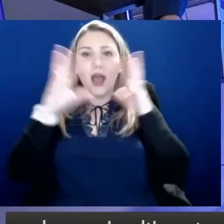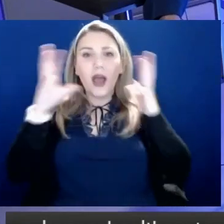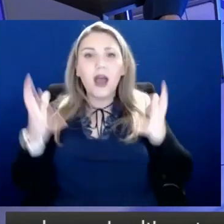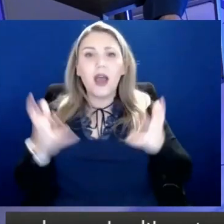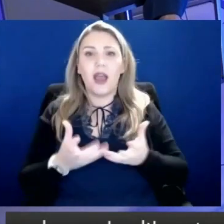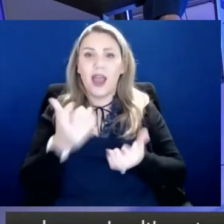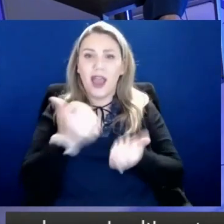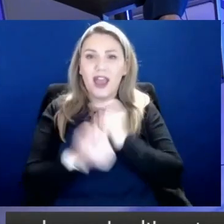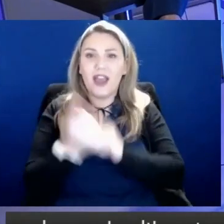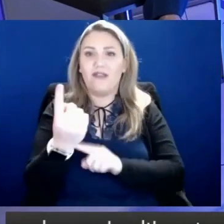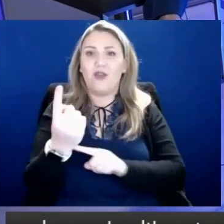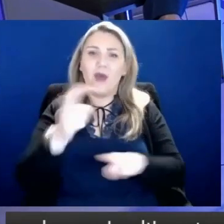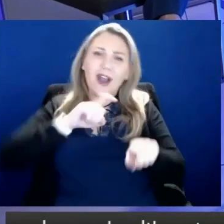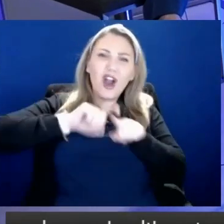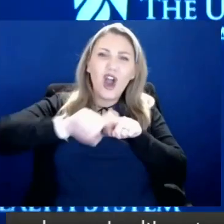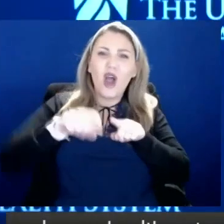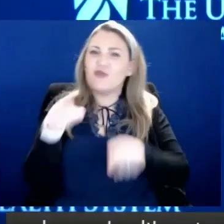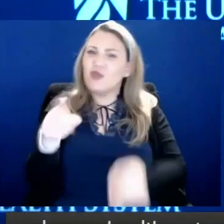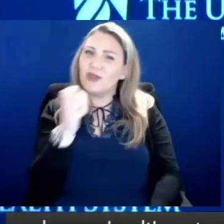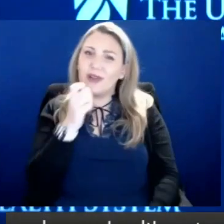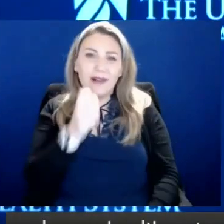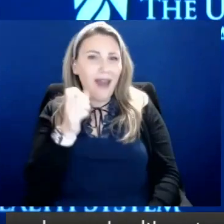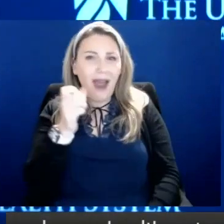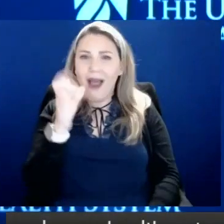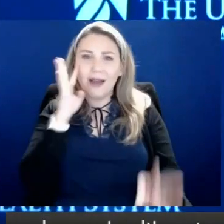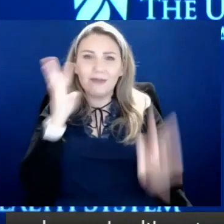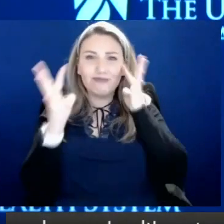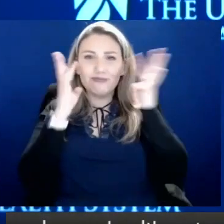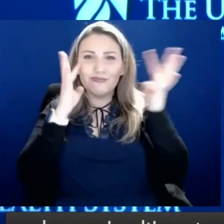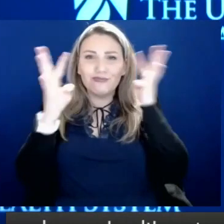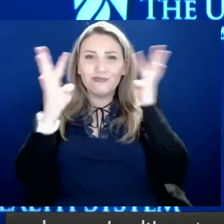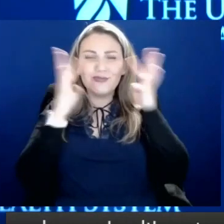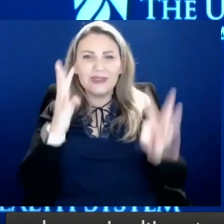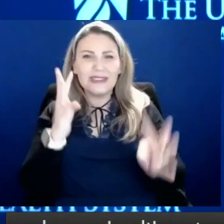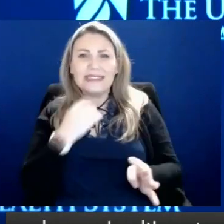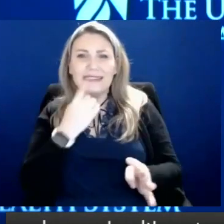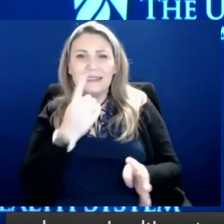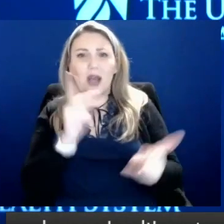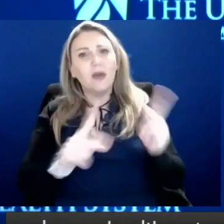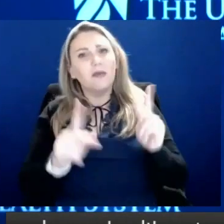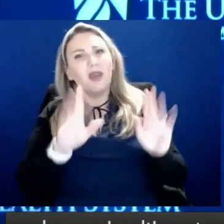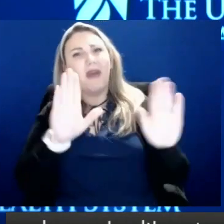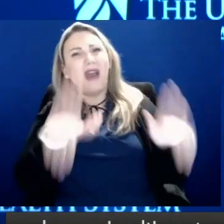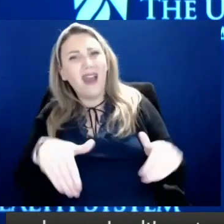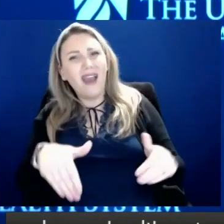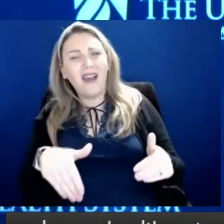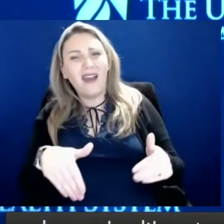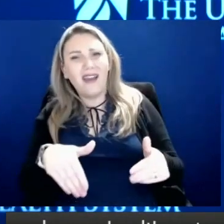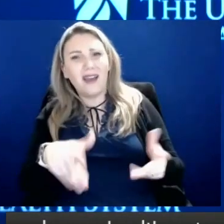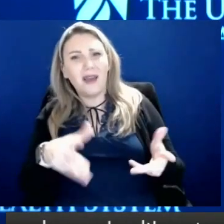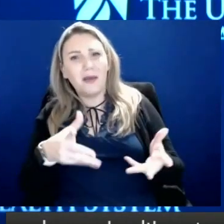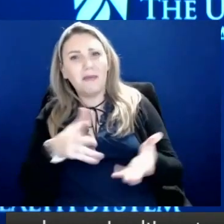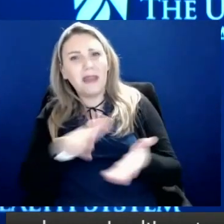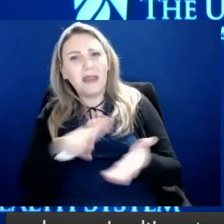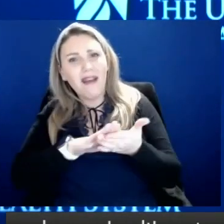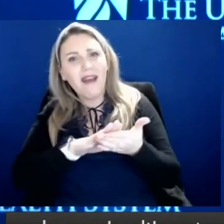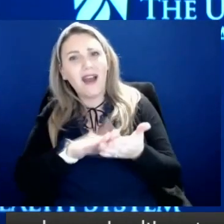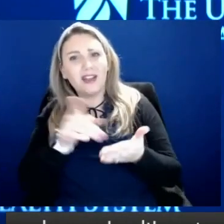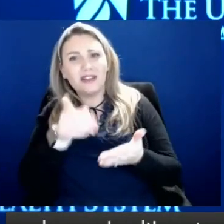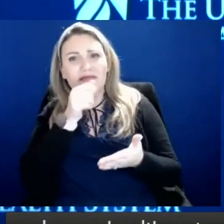you're not making it up, and tell people to go easy on you, because you've been dealing with this for more than 2 years